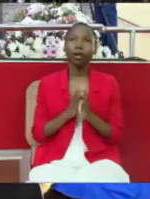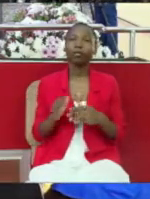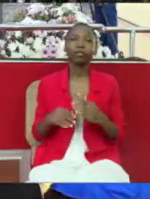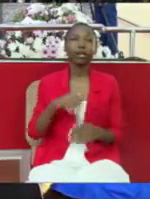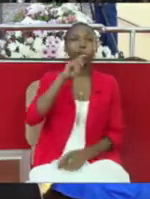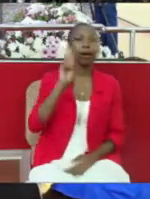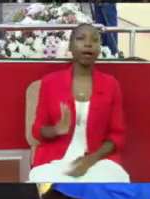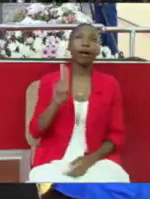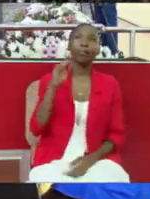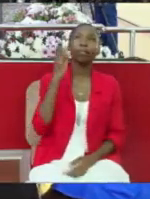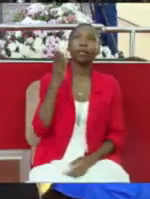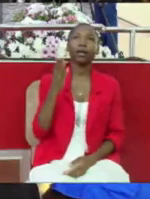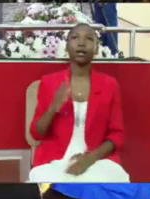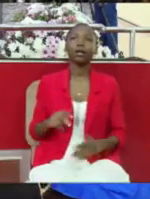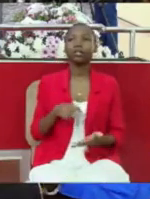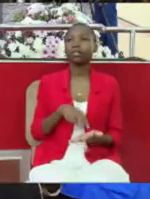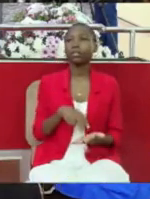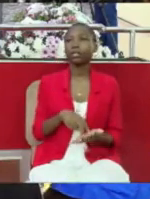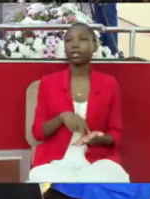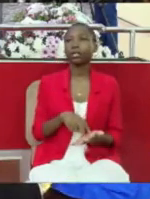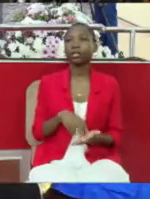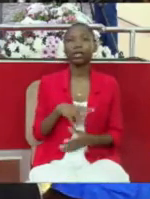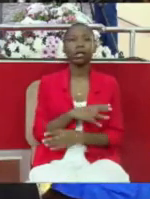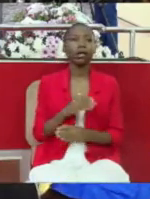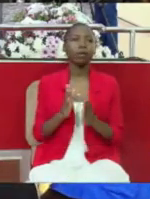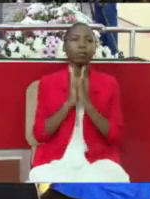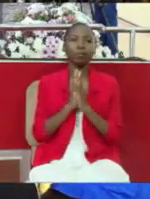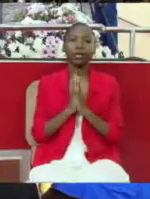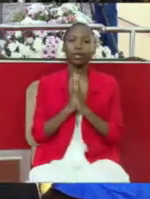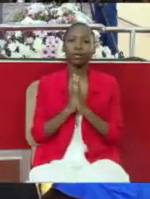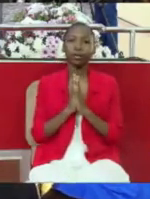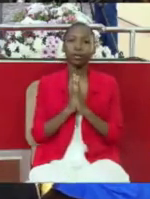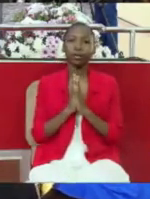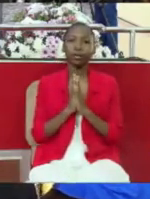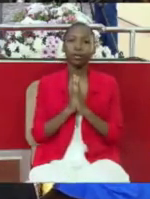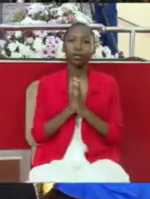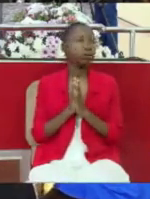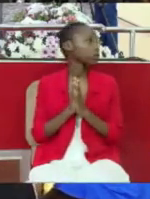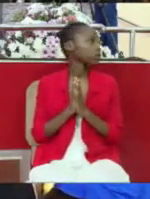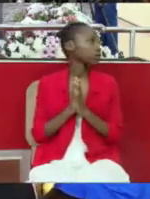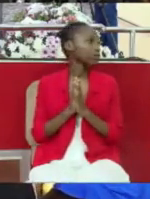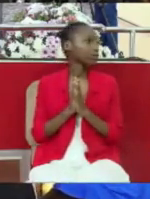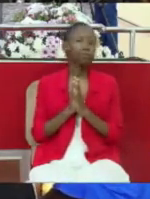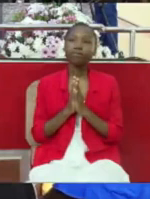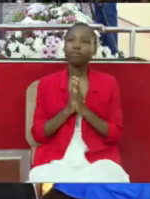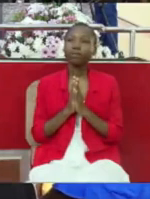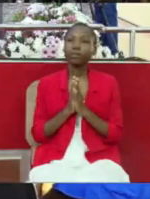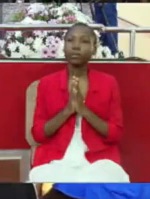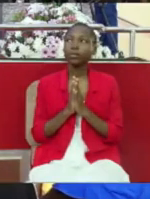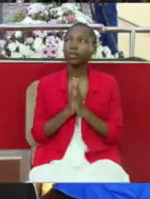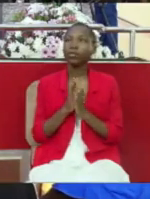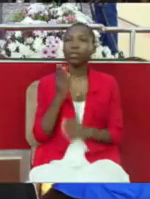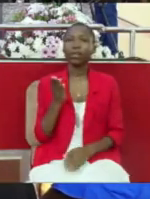wako juu simameni hapo. Face the congregation. And if you are there, kama uko hapo, and you feel yes, na unasema ndio, there are some things that I want